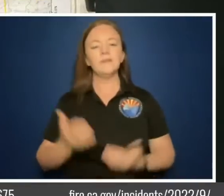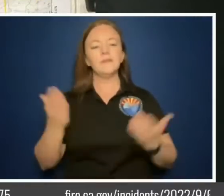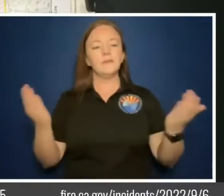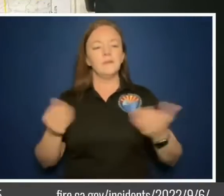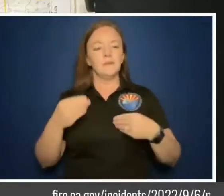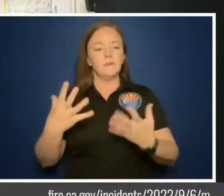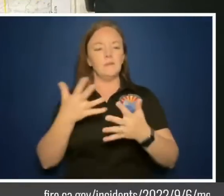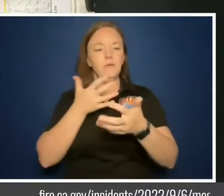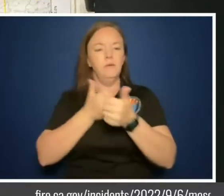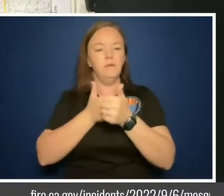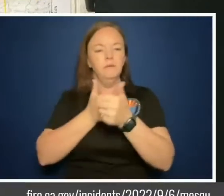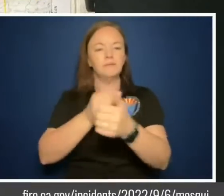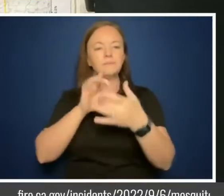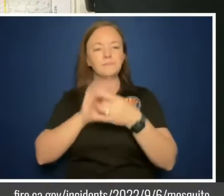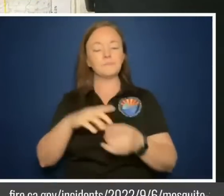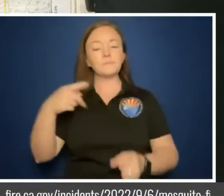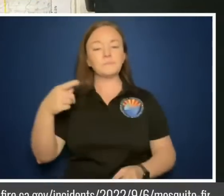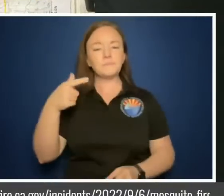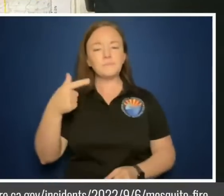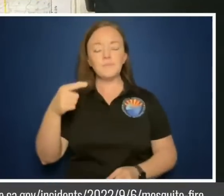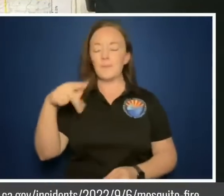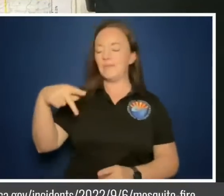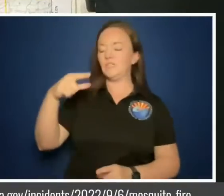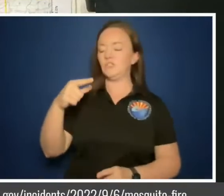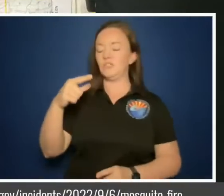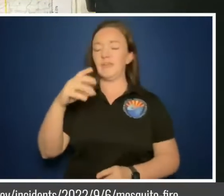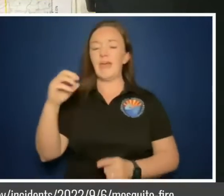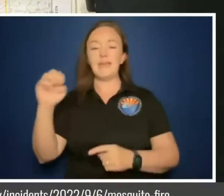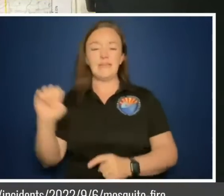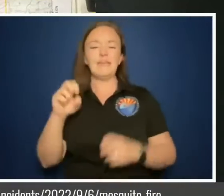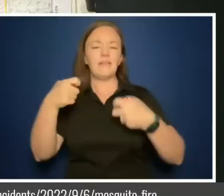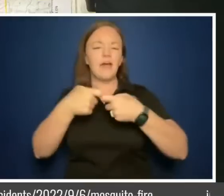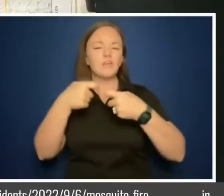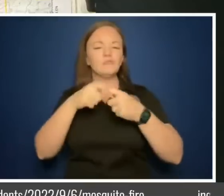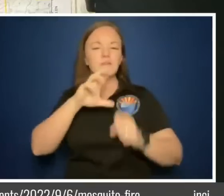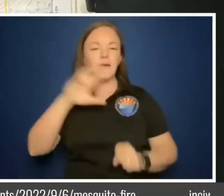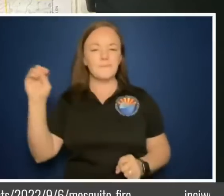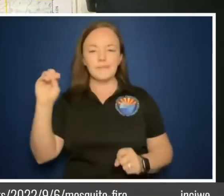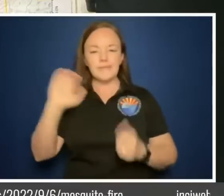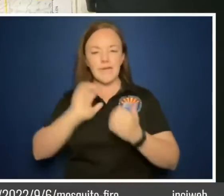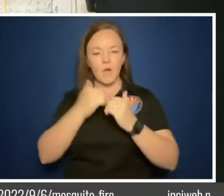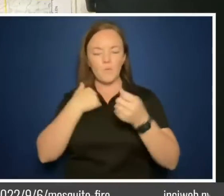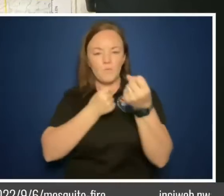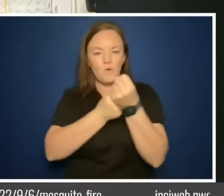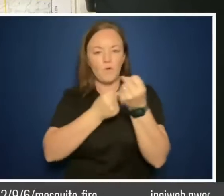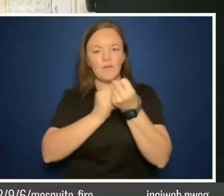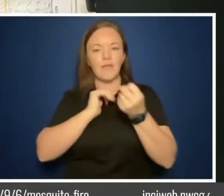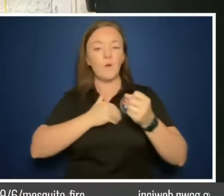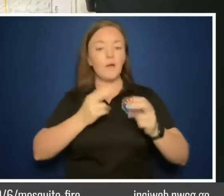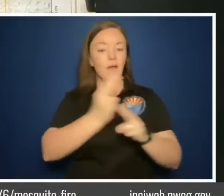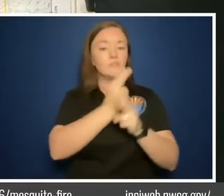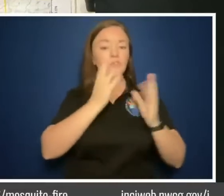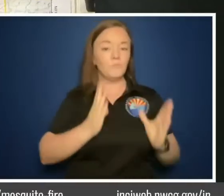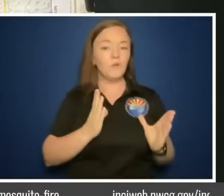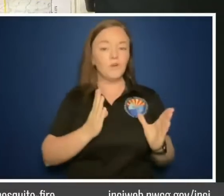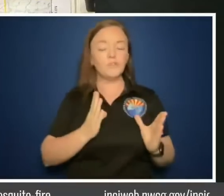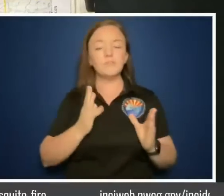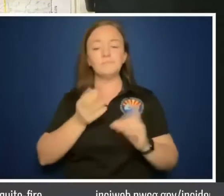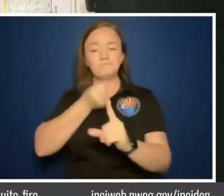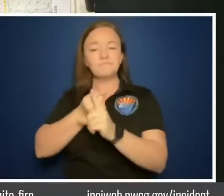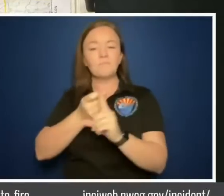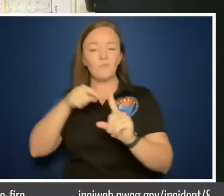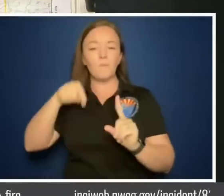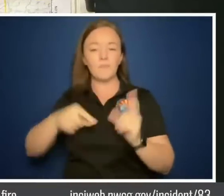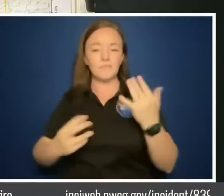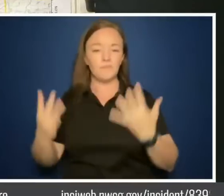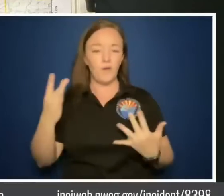on PG&E's efforts in support of our customers and communities impacted by the Mosquito fire. I'd like to thank the incident for affording me